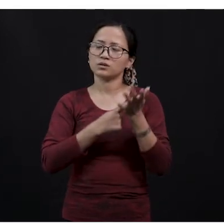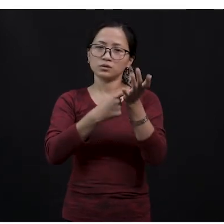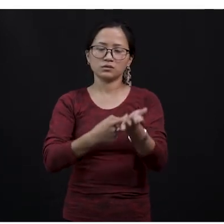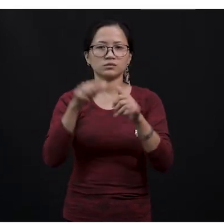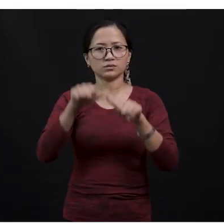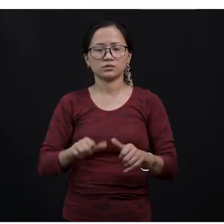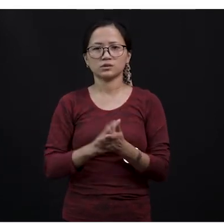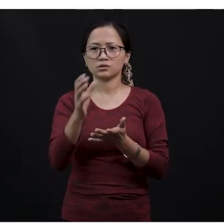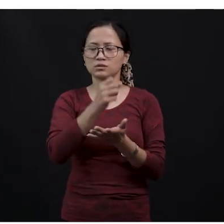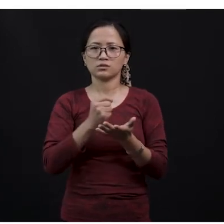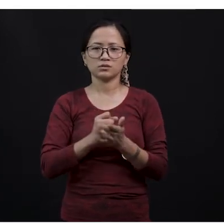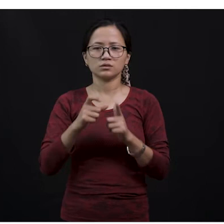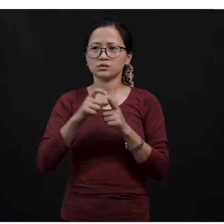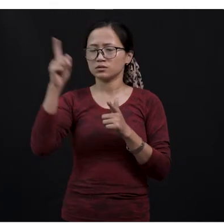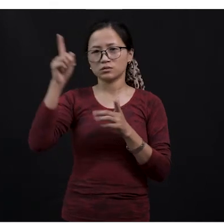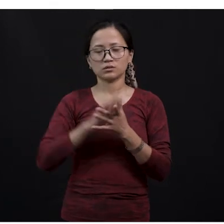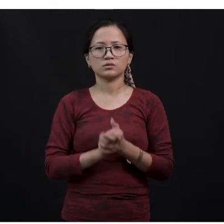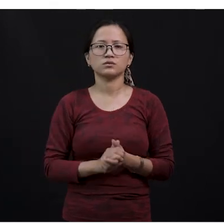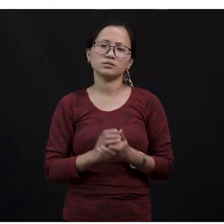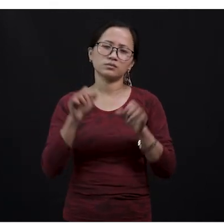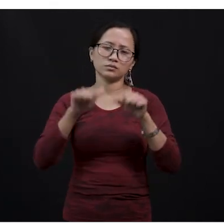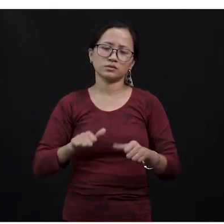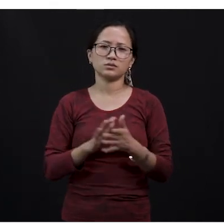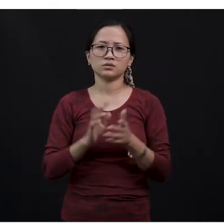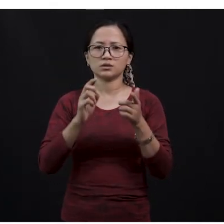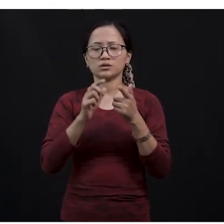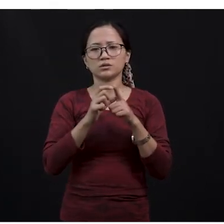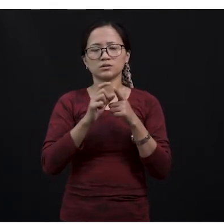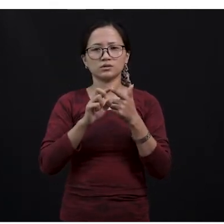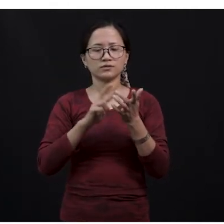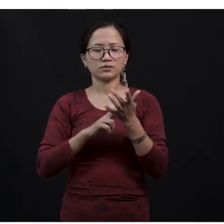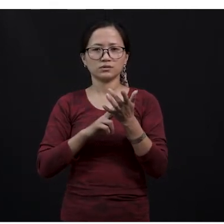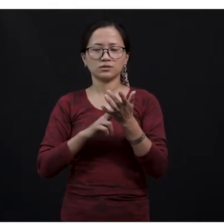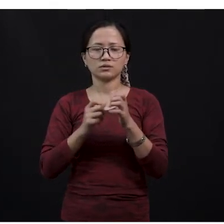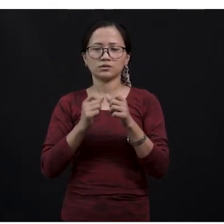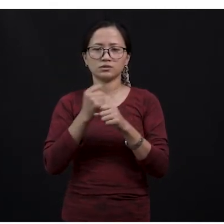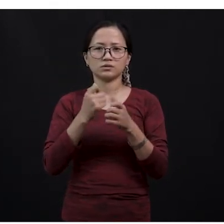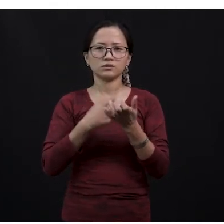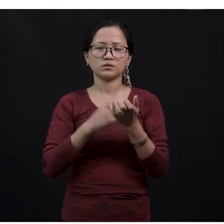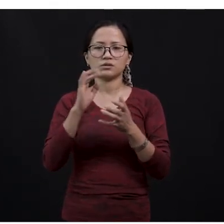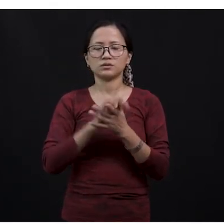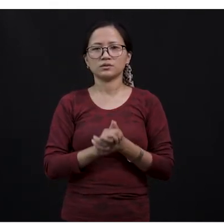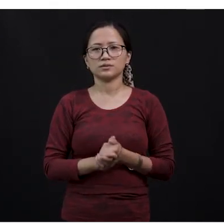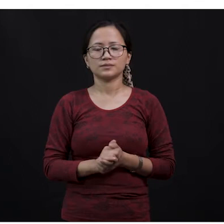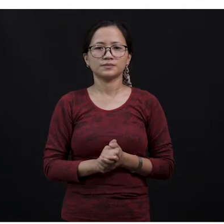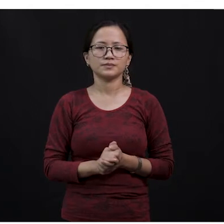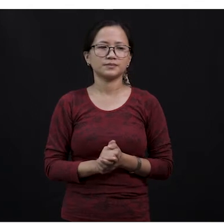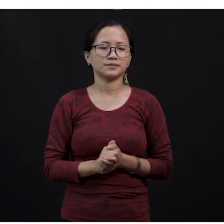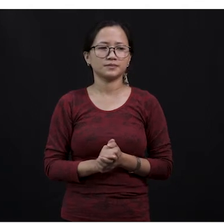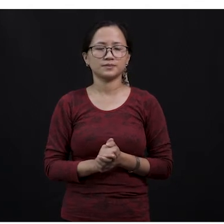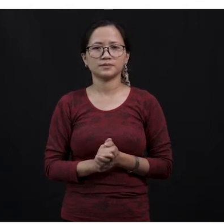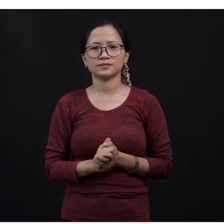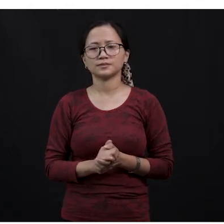he's not able to control Delhi and he's not even able to control Devagiri. So that is what happened. Without